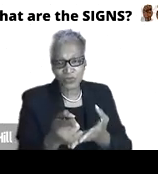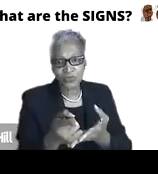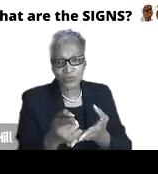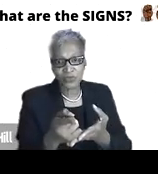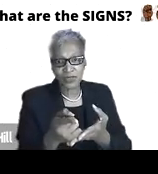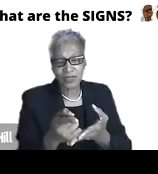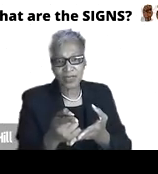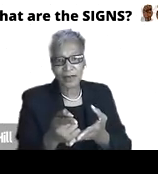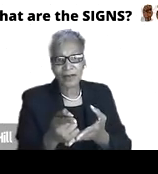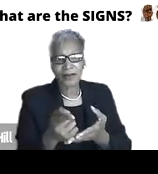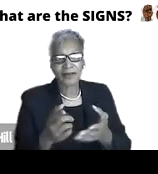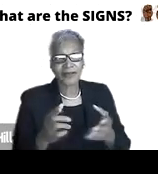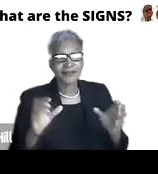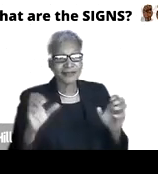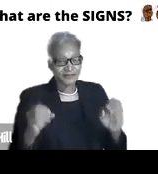help you.